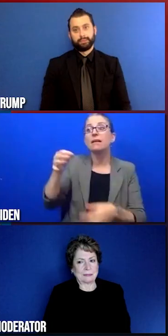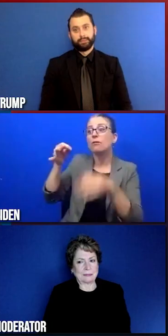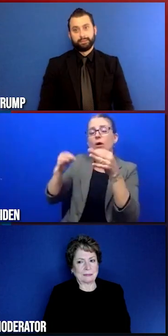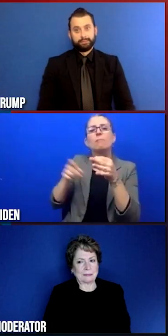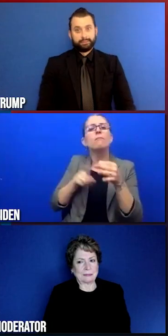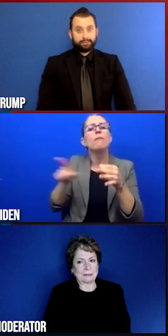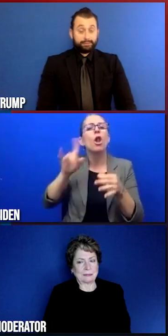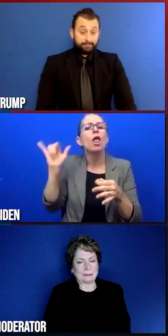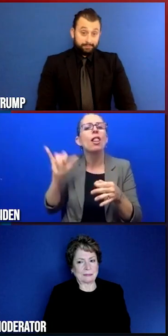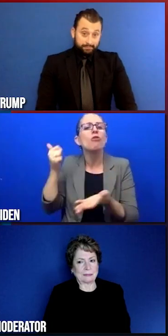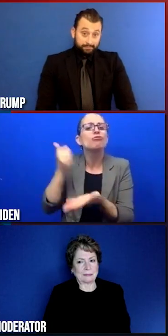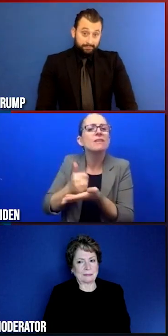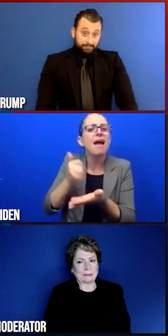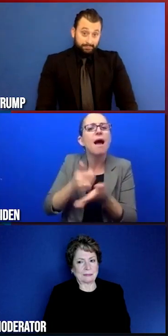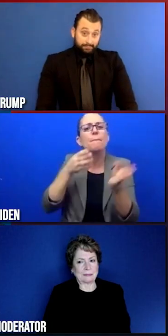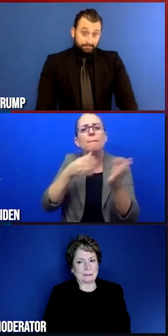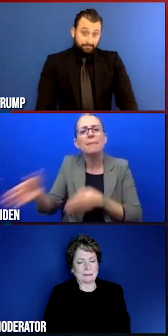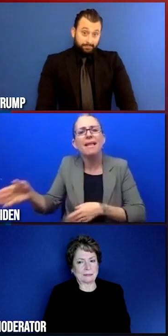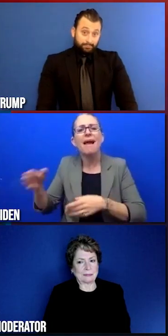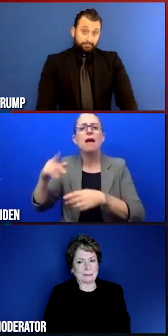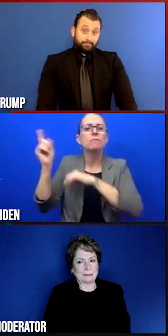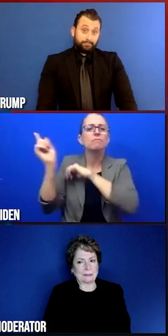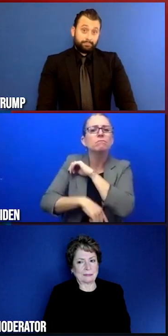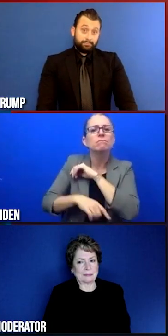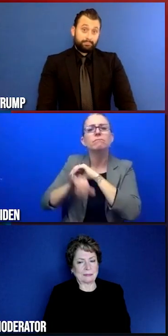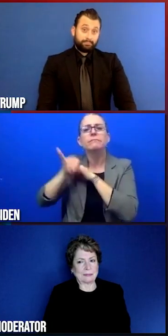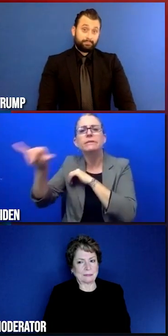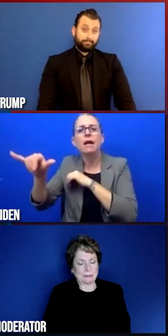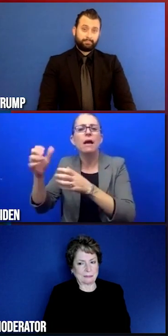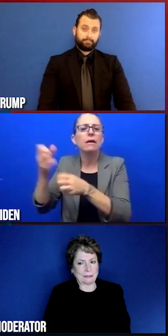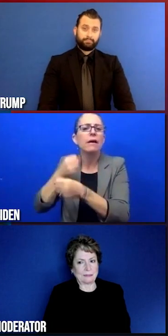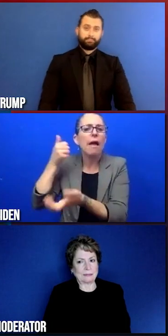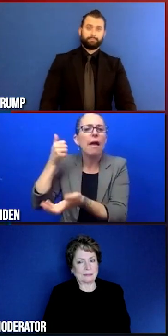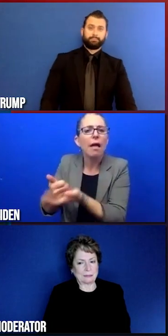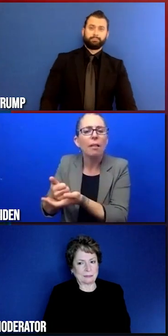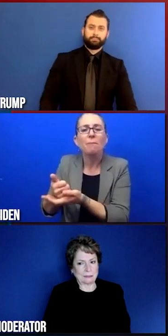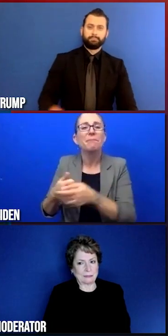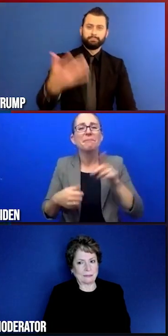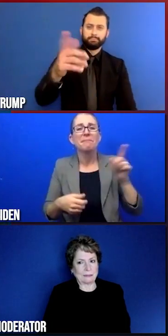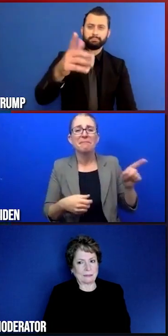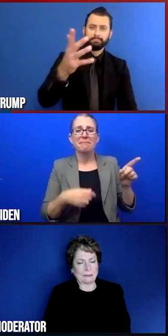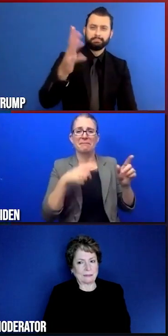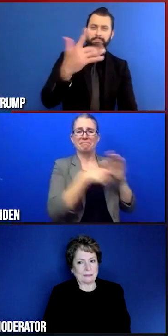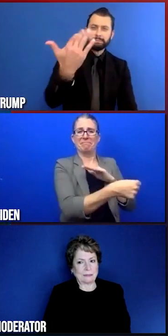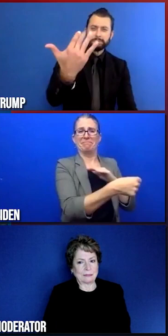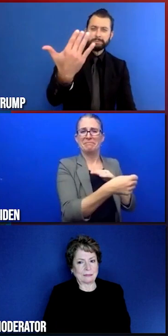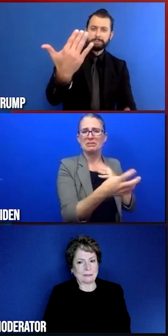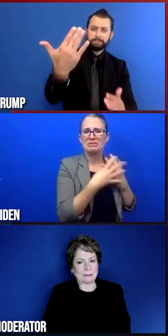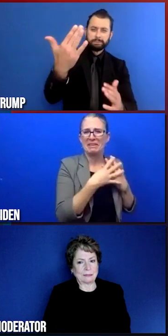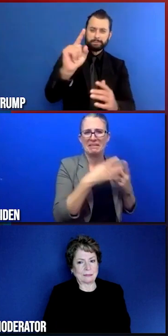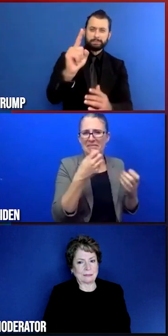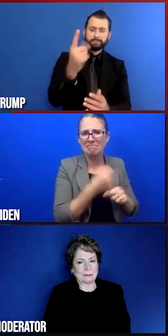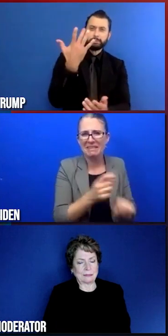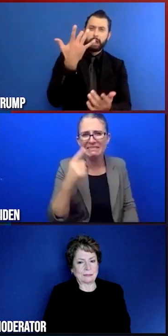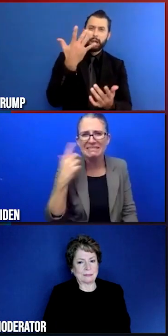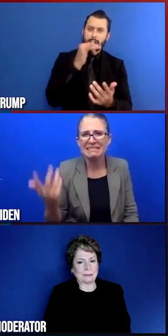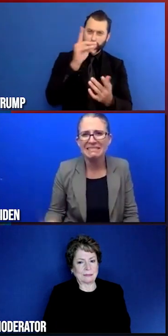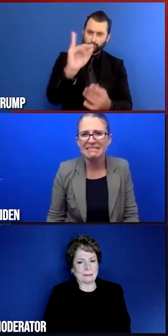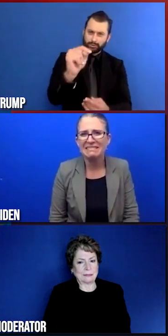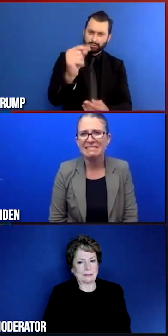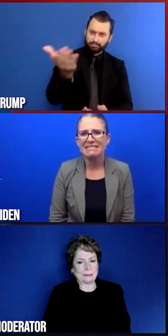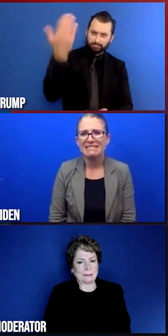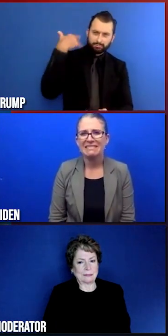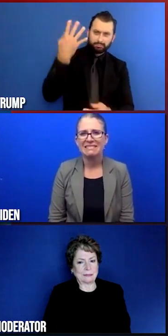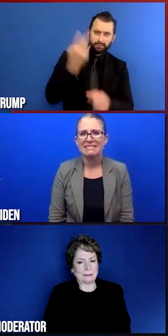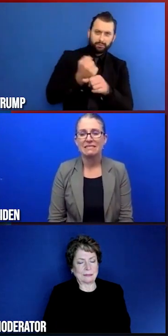what I'm going to do. But why didn't he do it 4 years ago? Why didn't you do that 4 years ago, even less than that? Why didn't you do it? You were